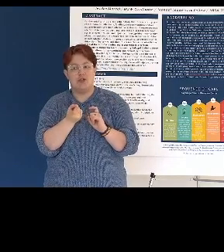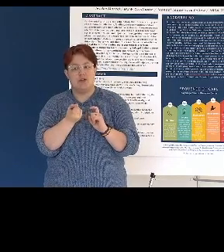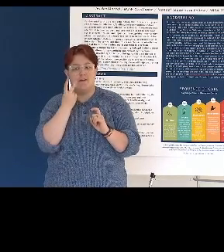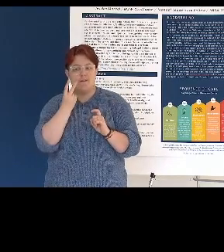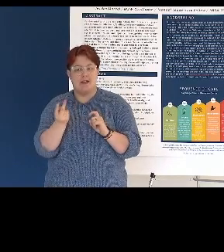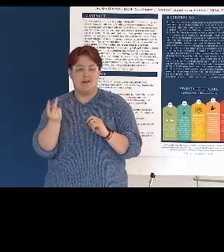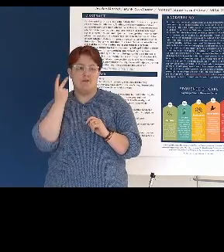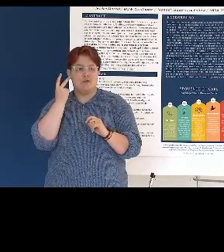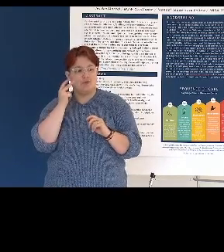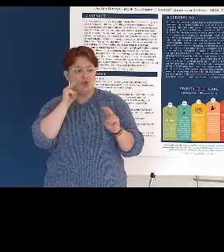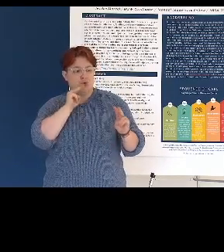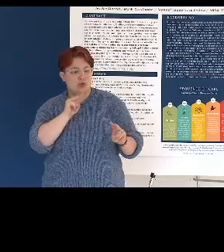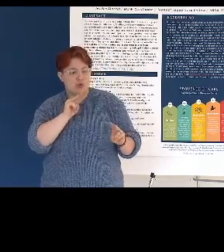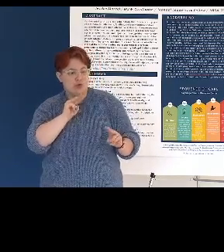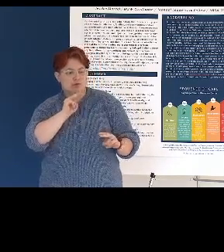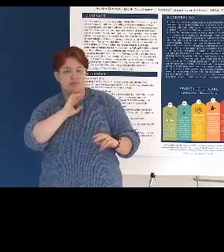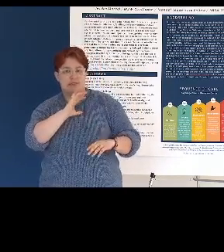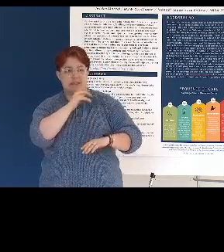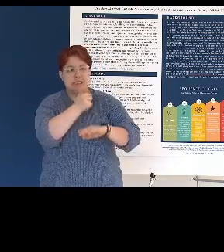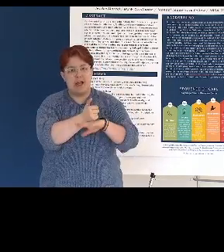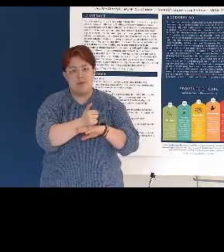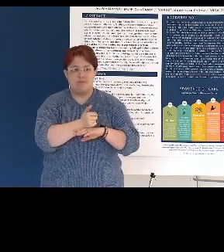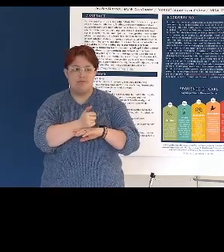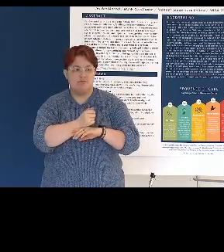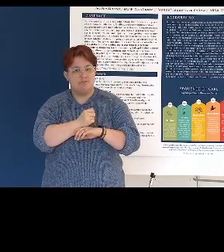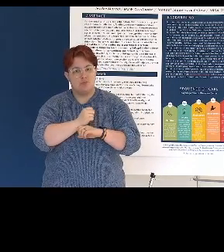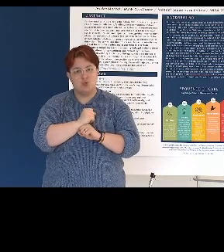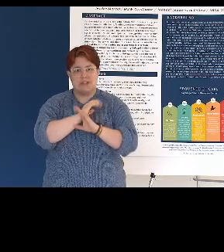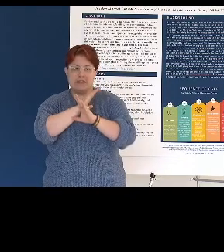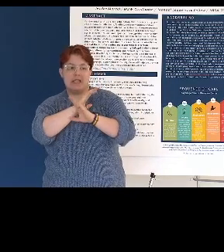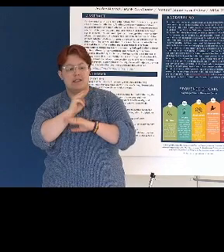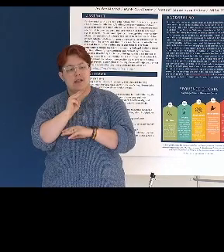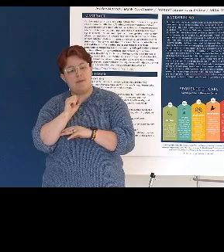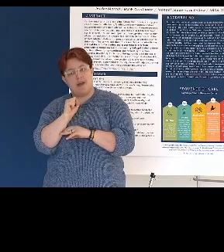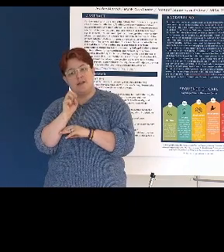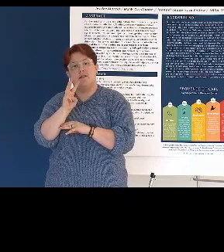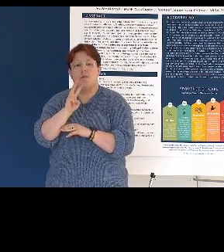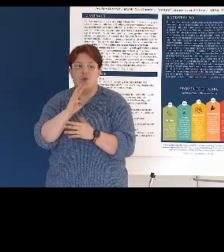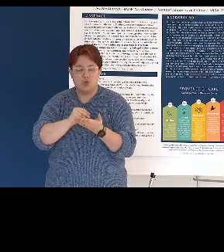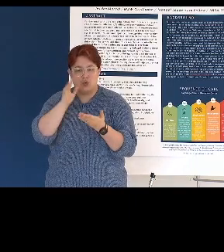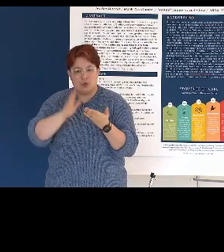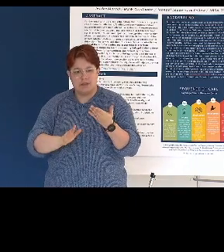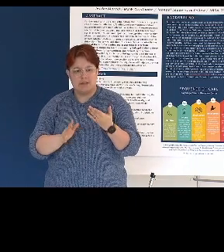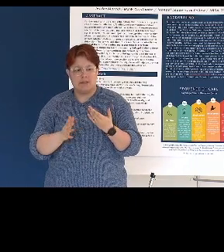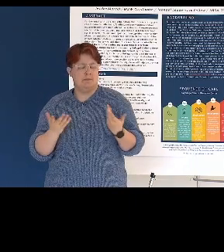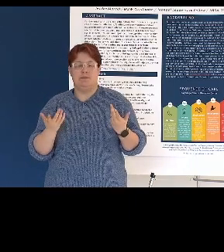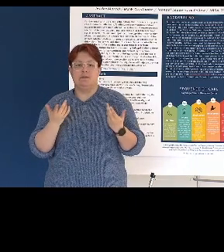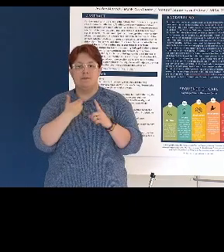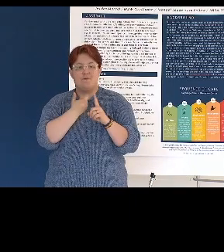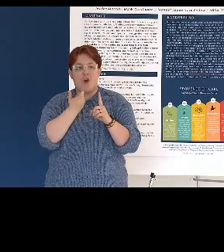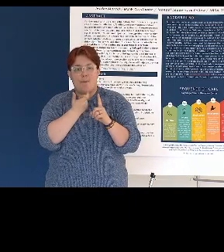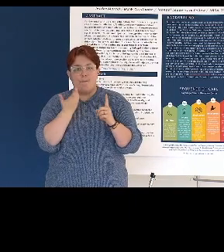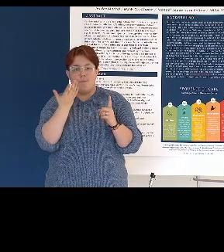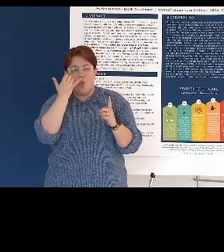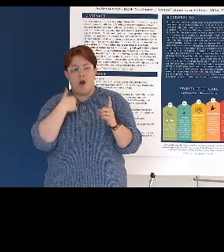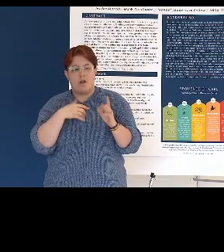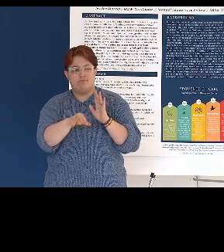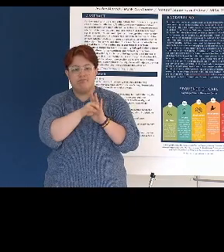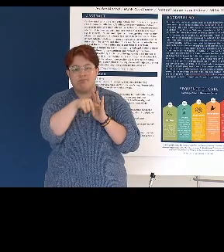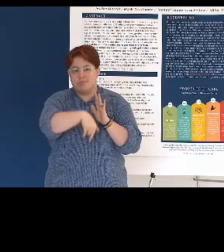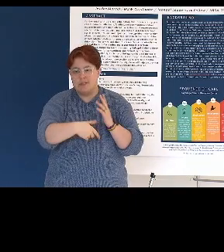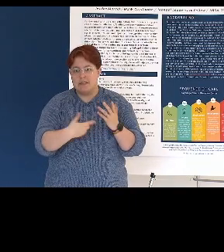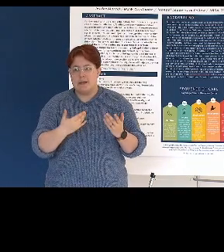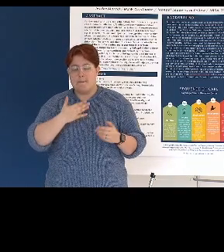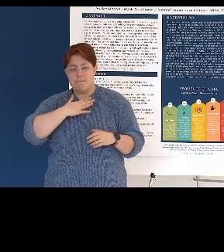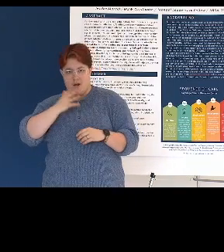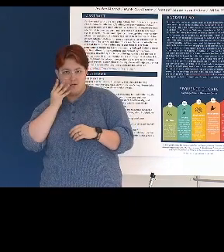group supervision to build resilience in MSW students. So this grew out first from my experiences in my field placements.